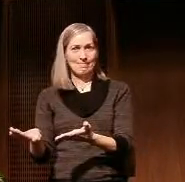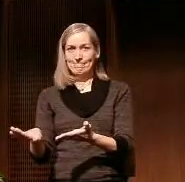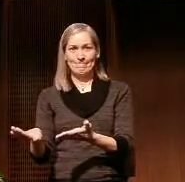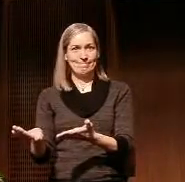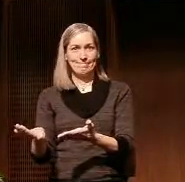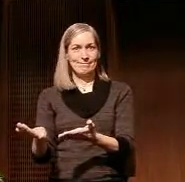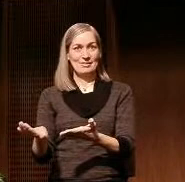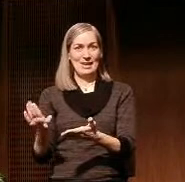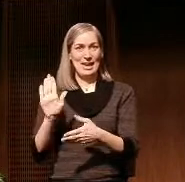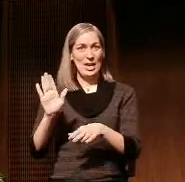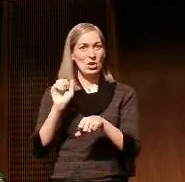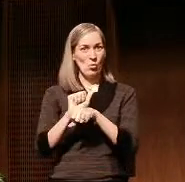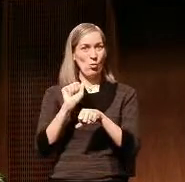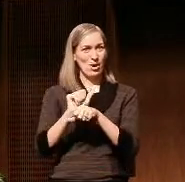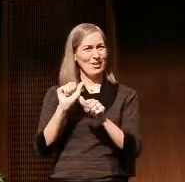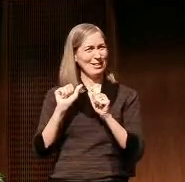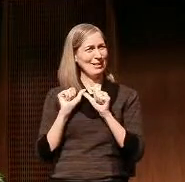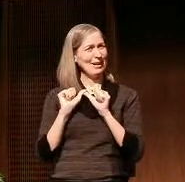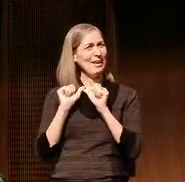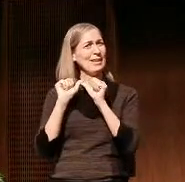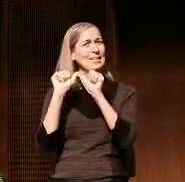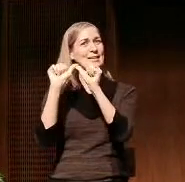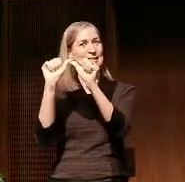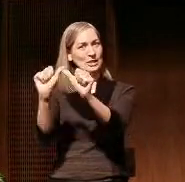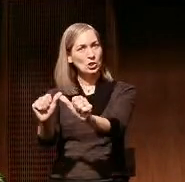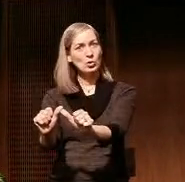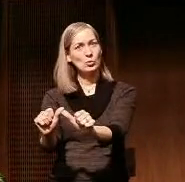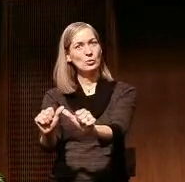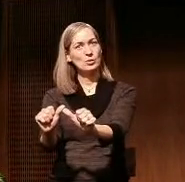It continues.